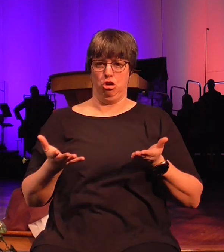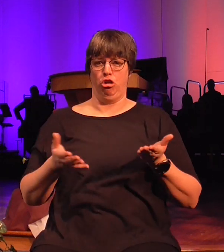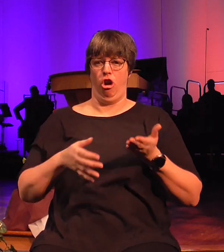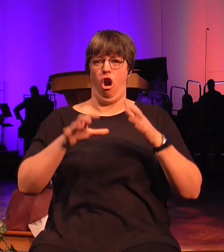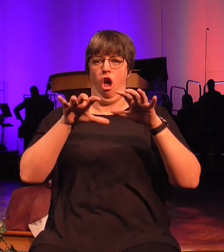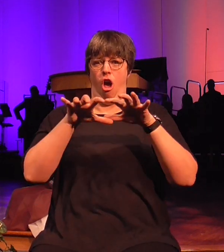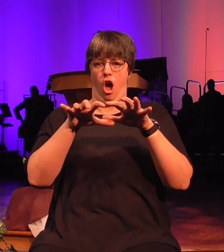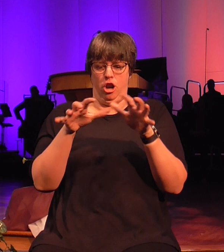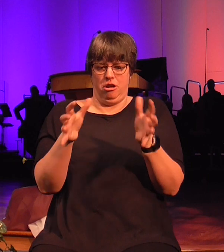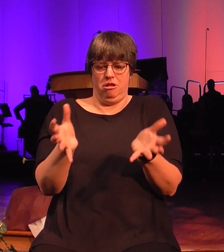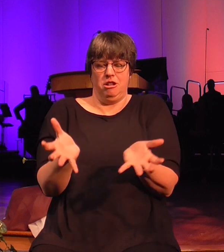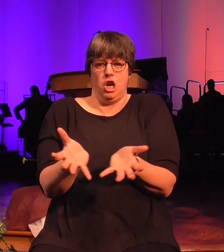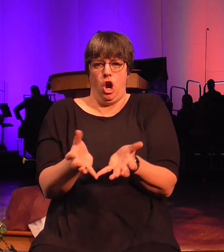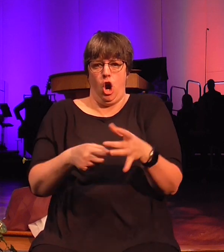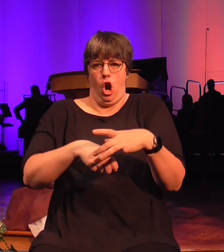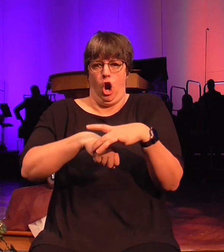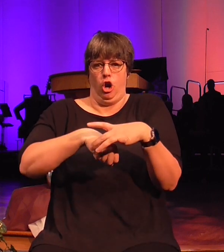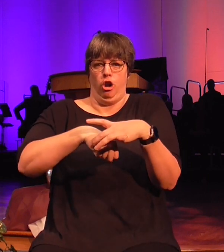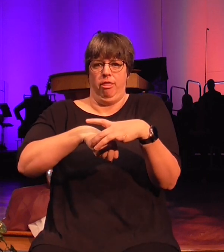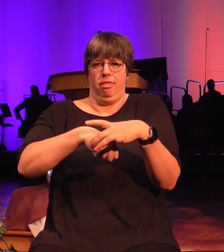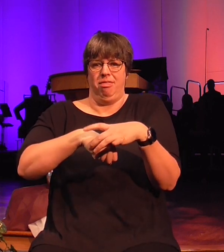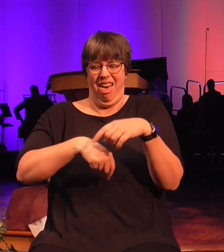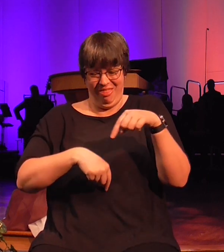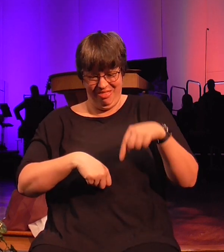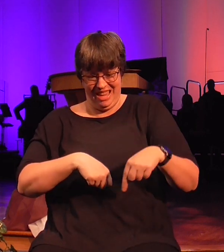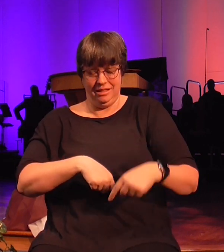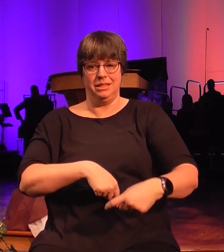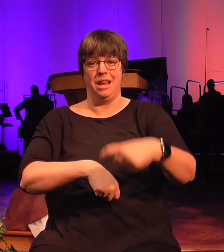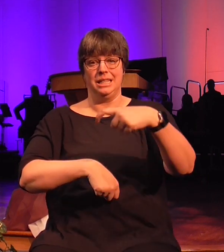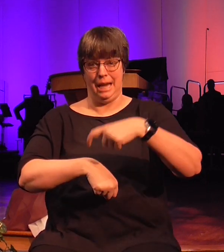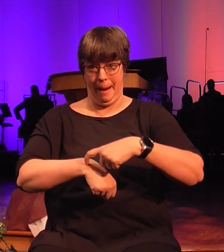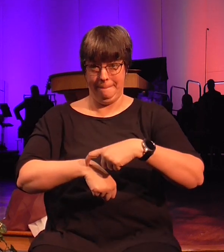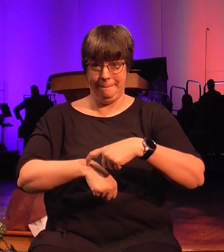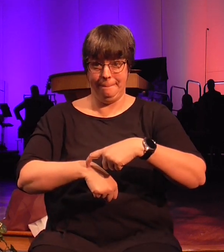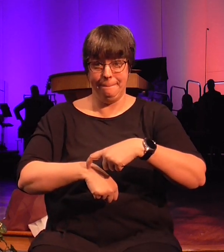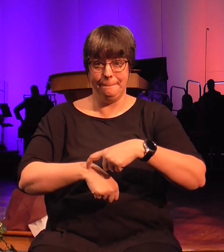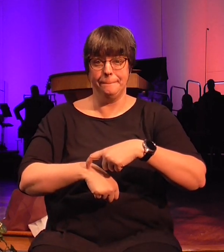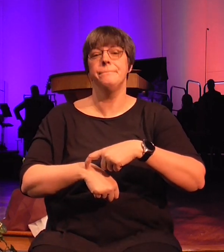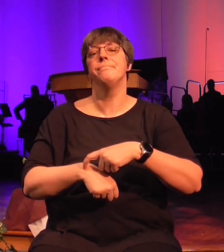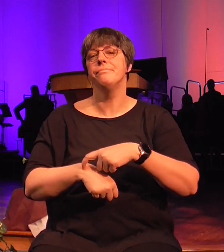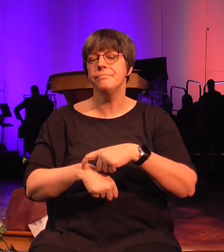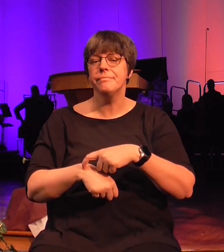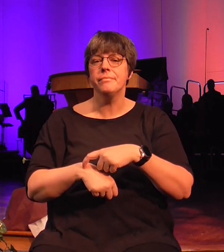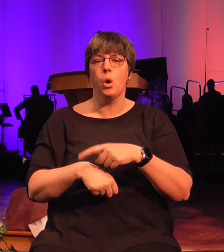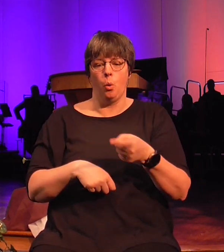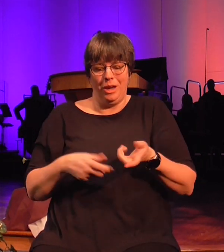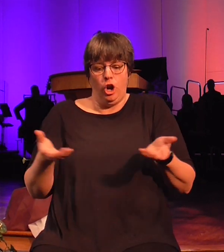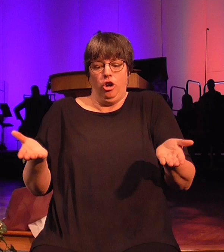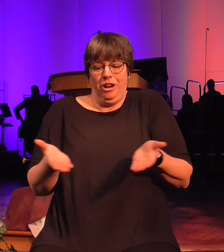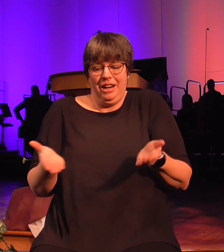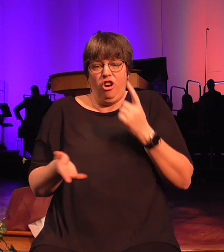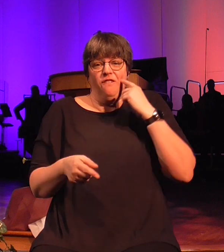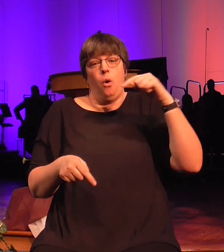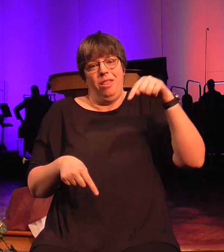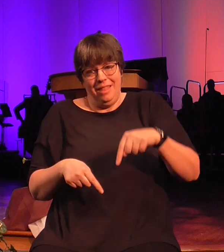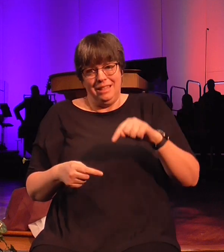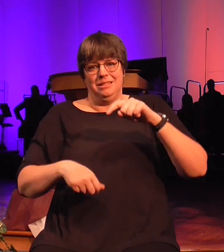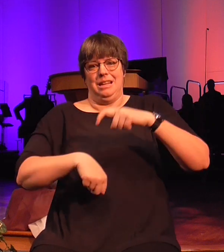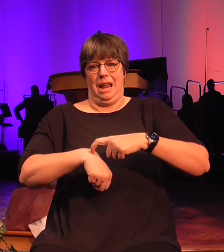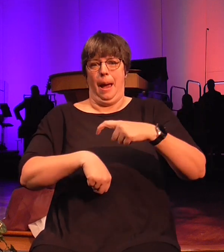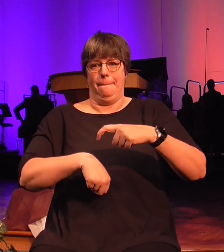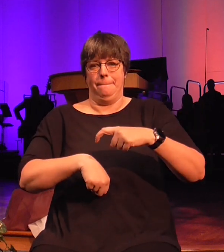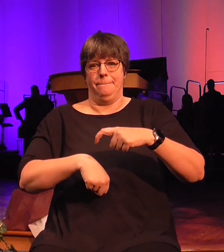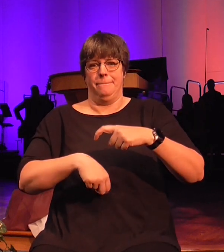Earth at this time. We are each here for such a time as this,